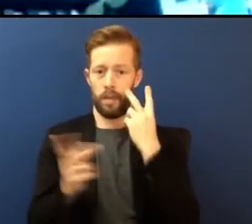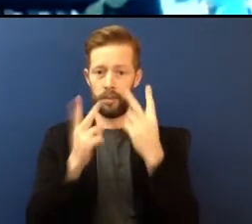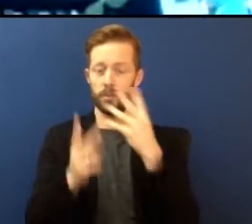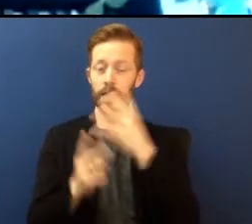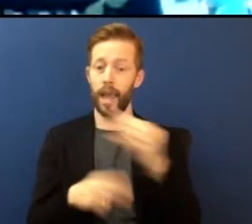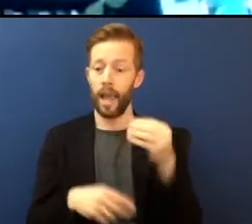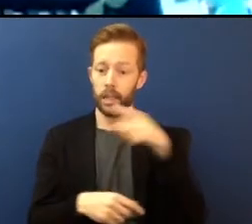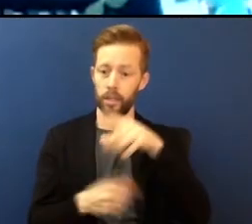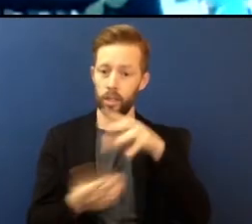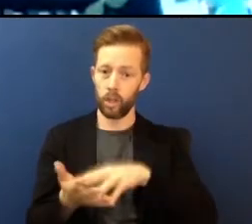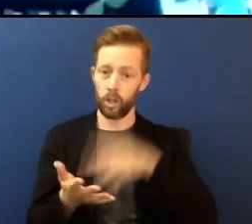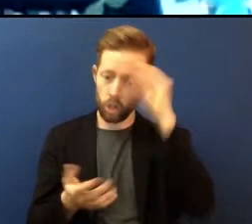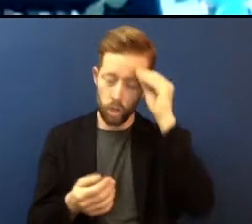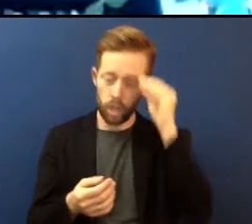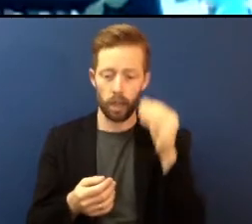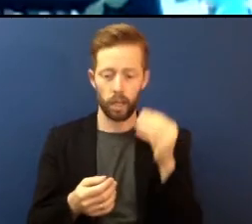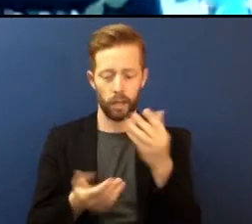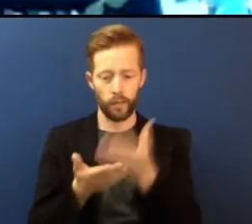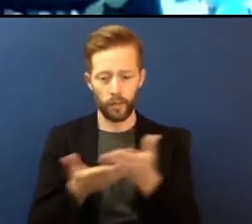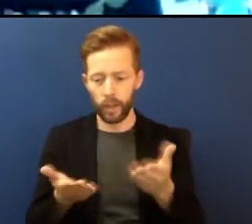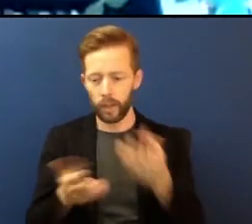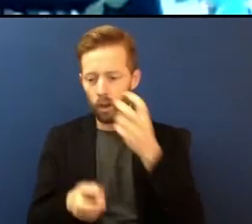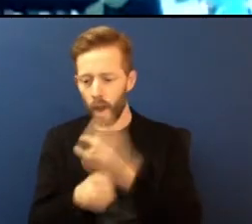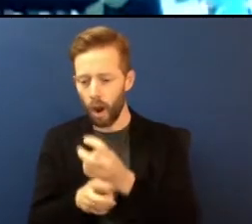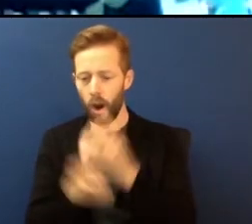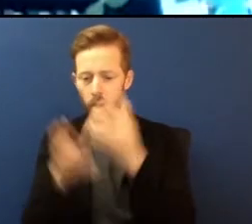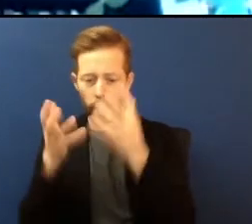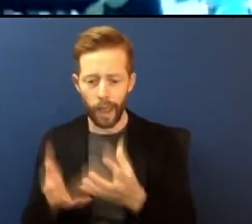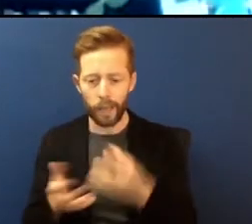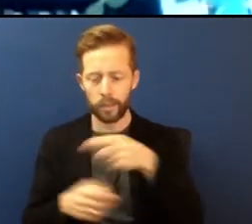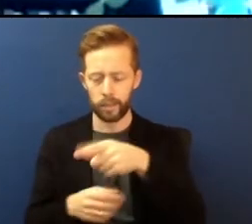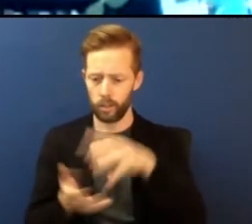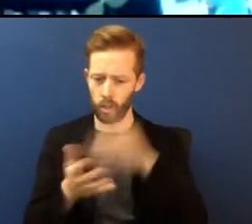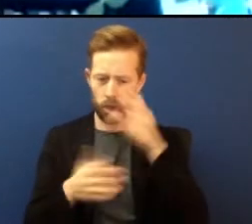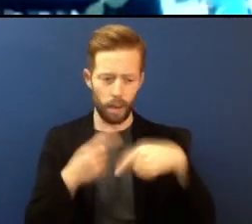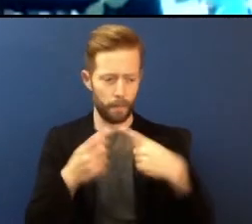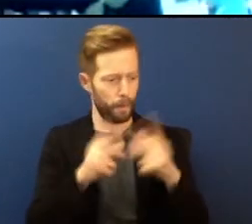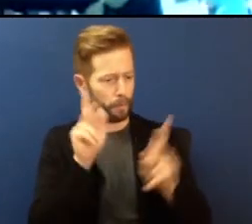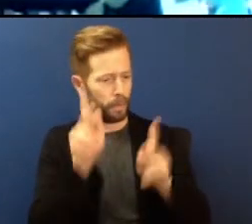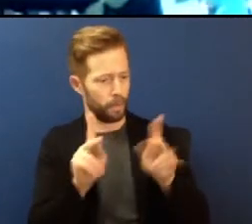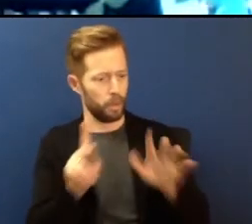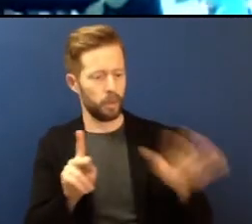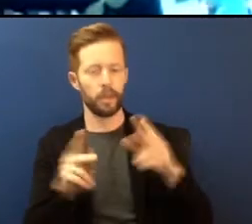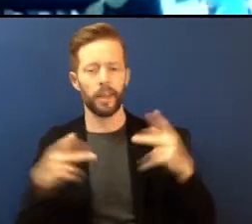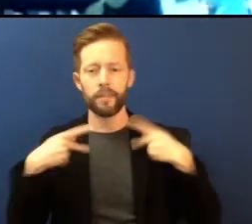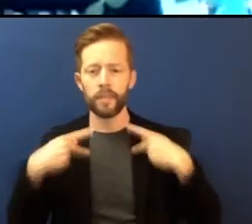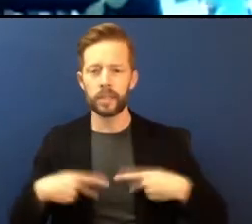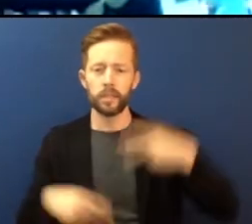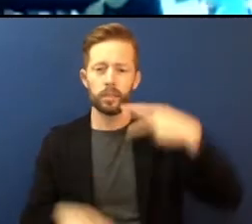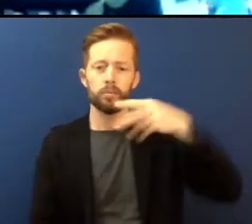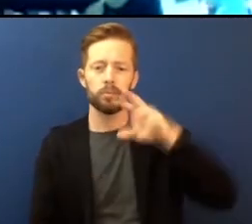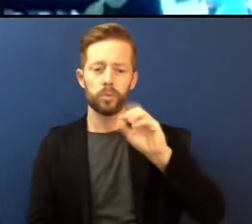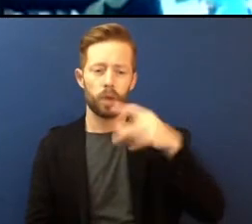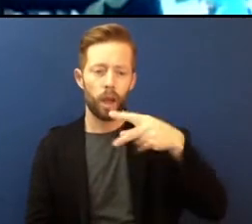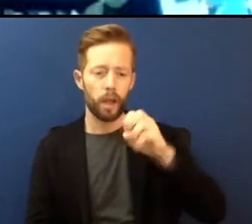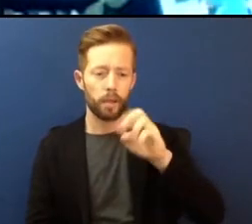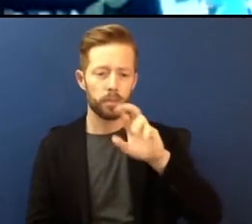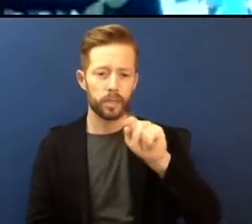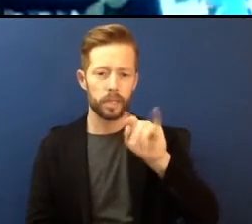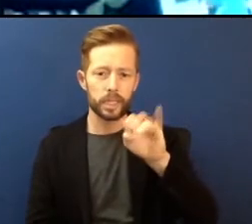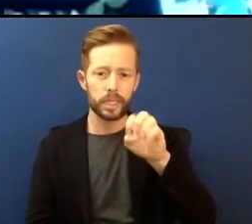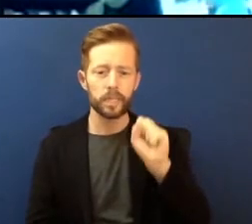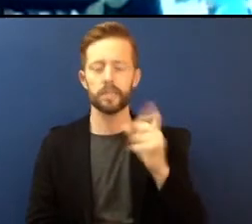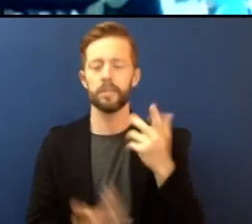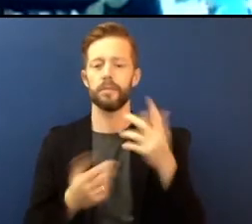visible. And they're learning the properties of the physical properties of objects. They're learning about the people around them. They're